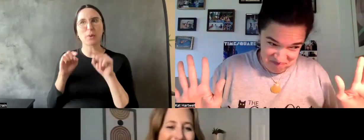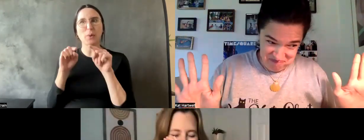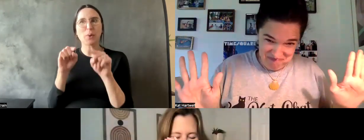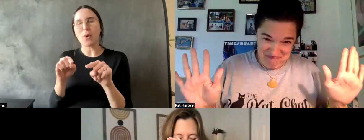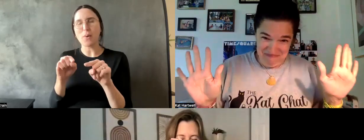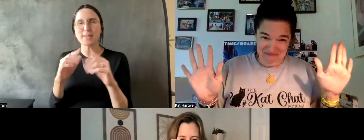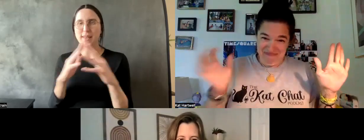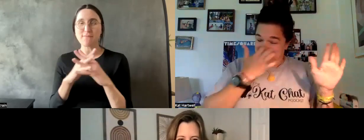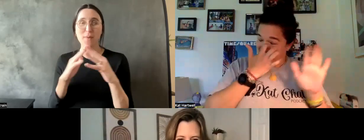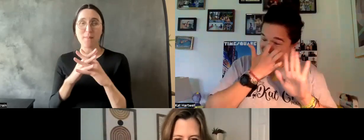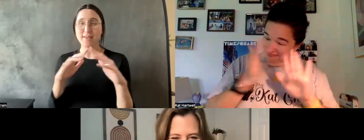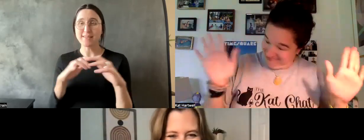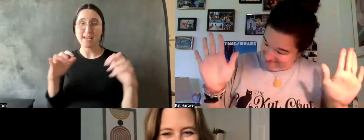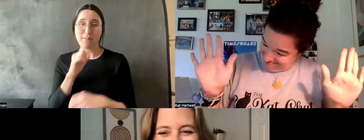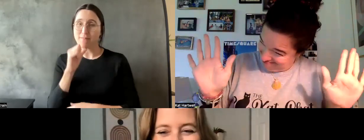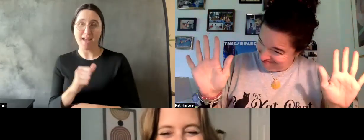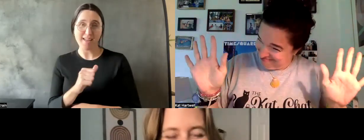Right.